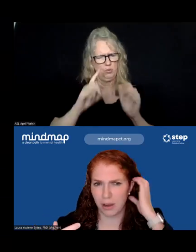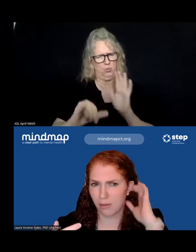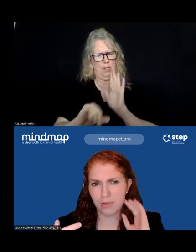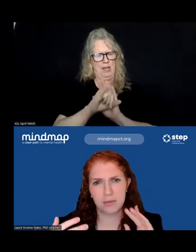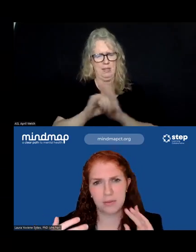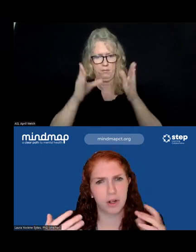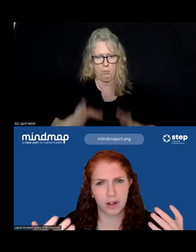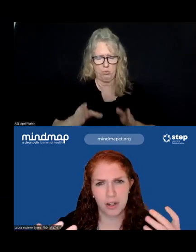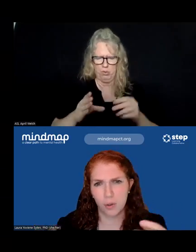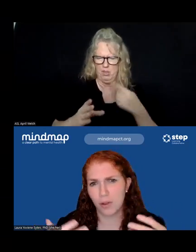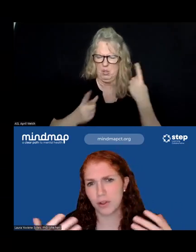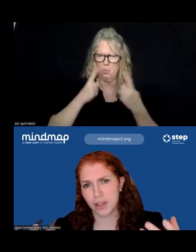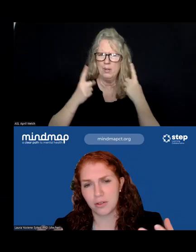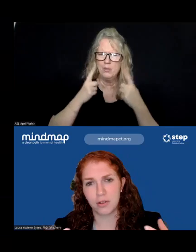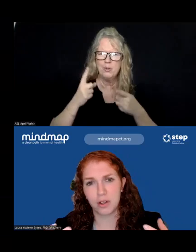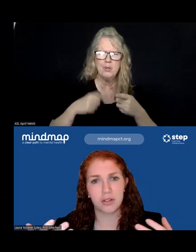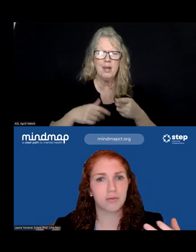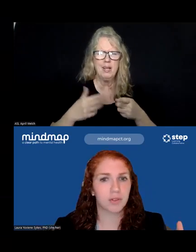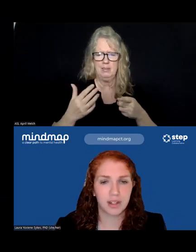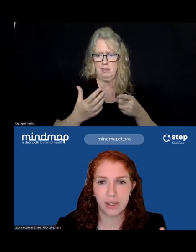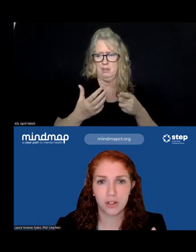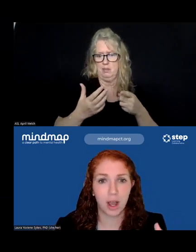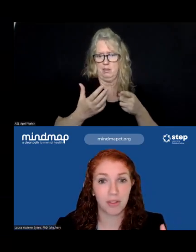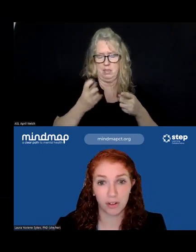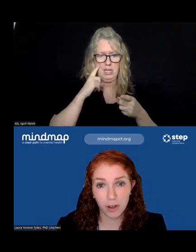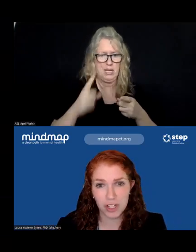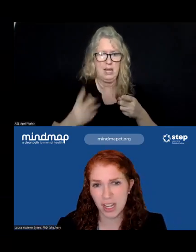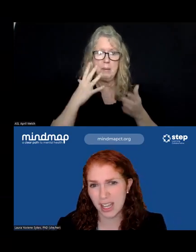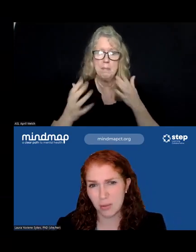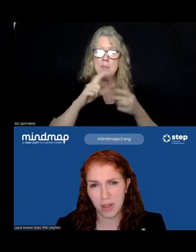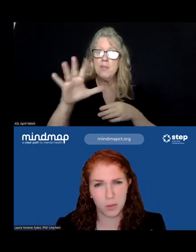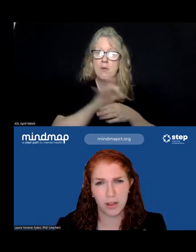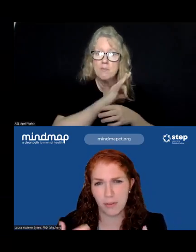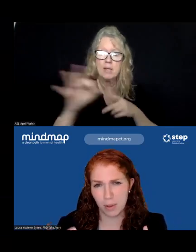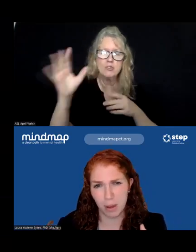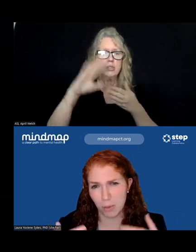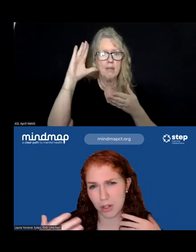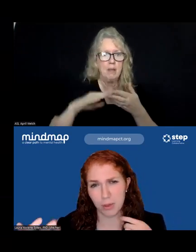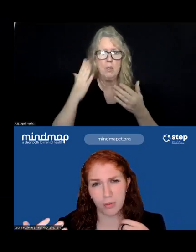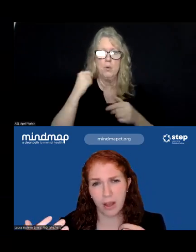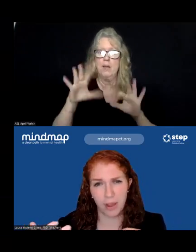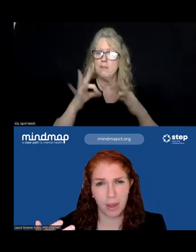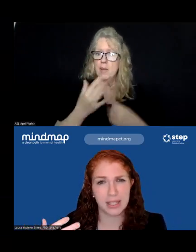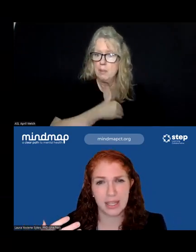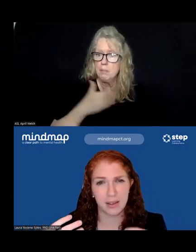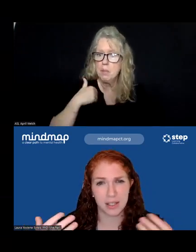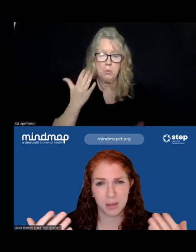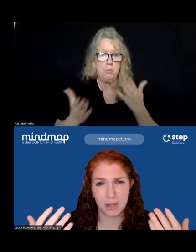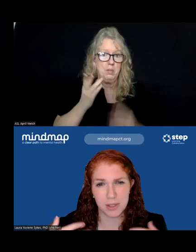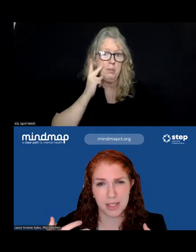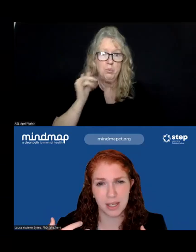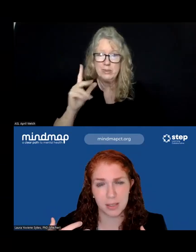someone, you might wonder, there's a significant drop in their functioning. That's what a family member or someone around them might see